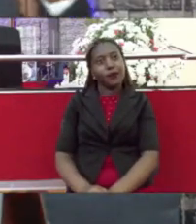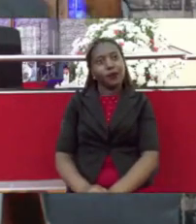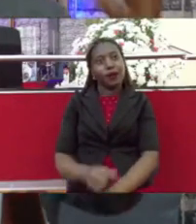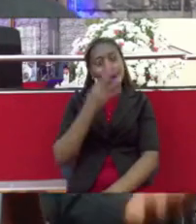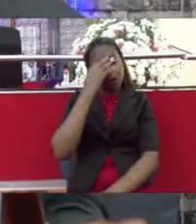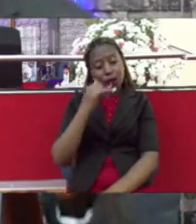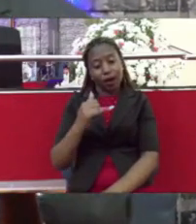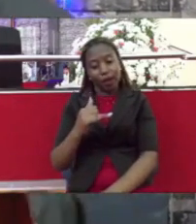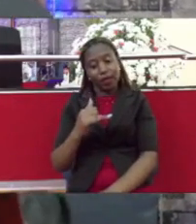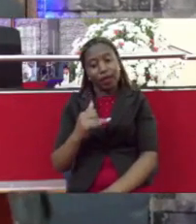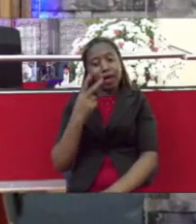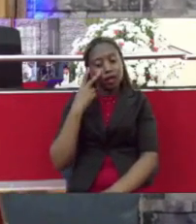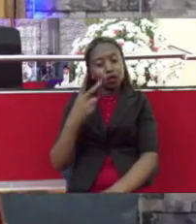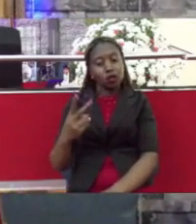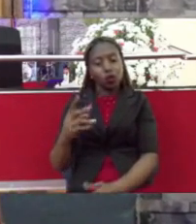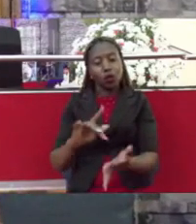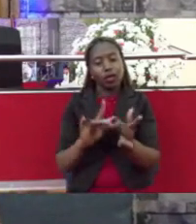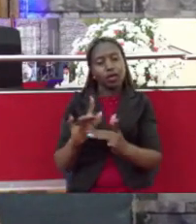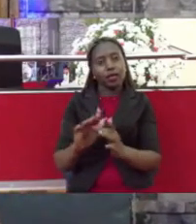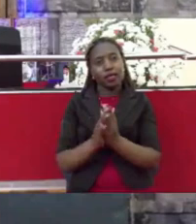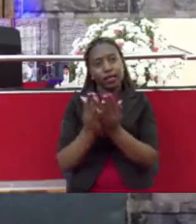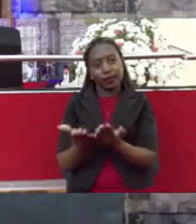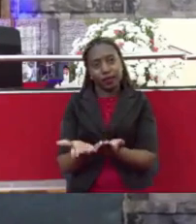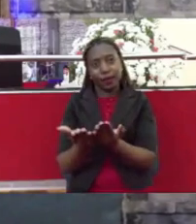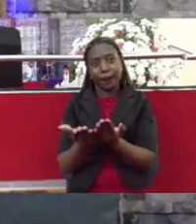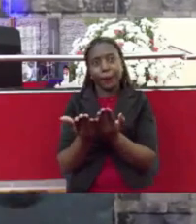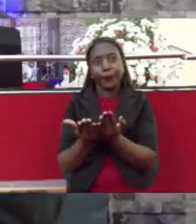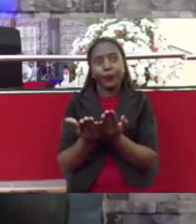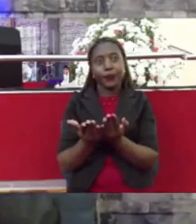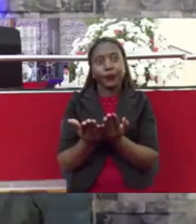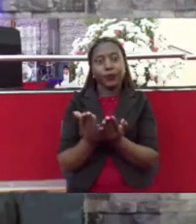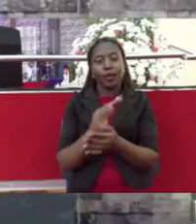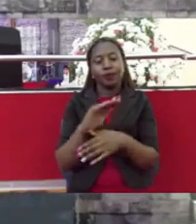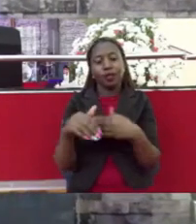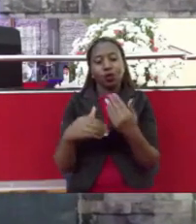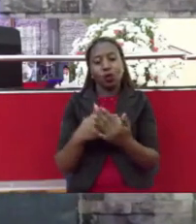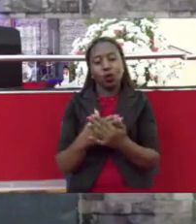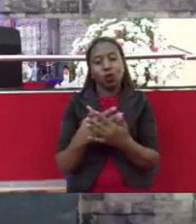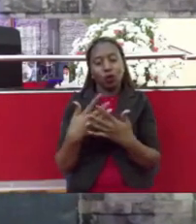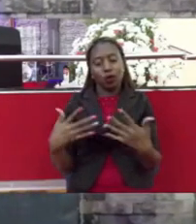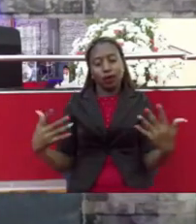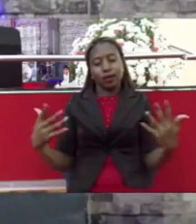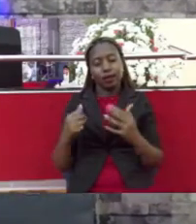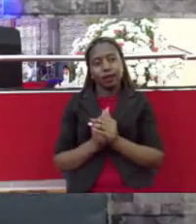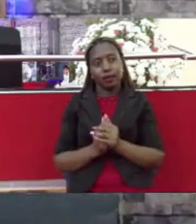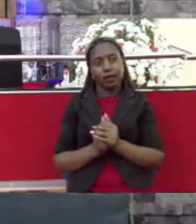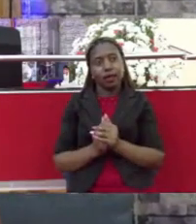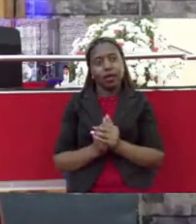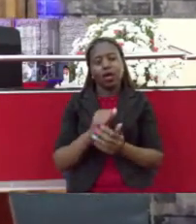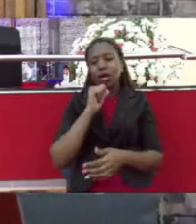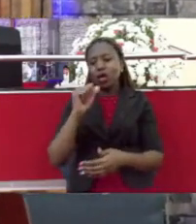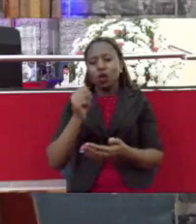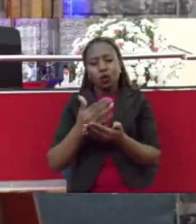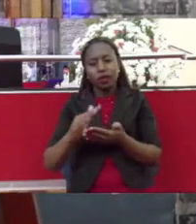saw from the scriptures, kwa sababu tulipoona kutoka kwa maandiko, that all things, ya kwamba mambo yote, not some things, sio